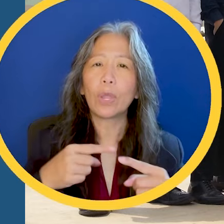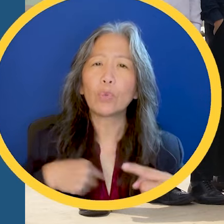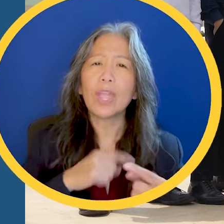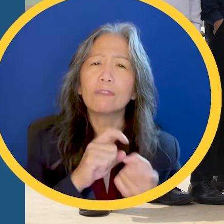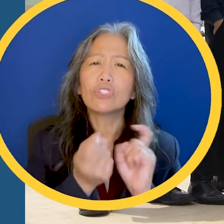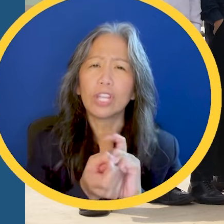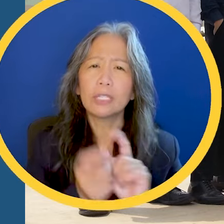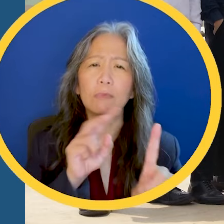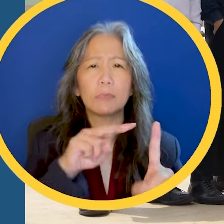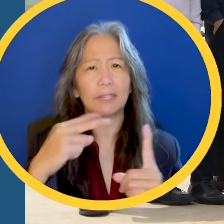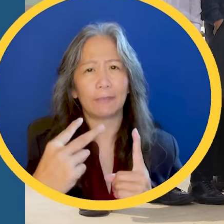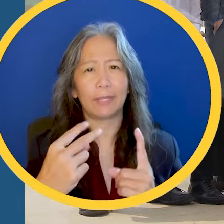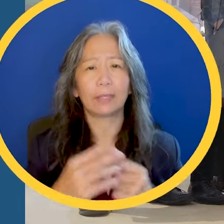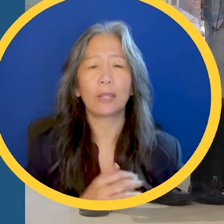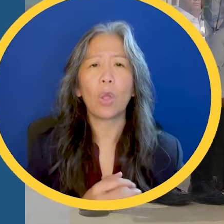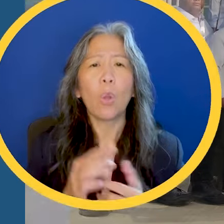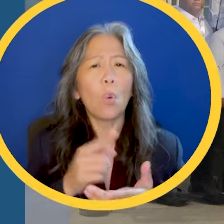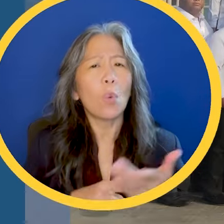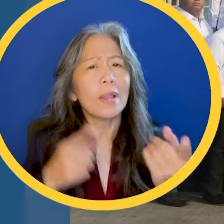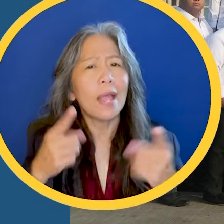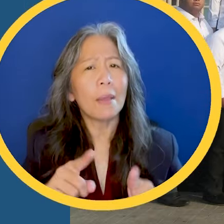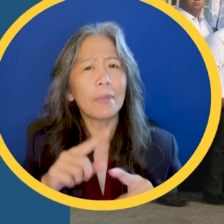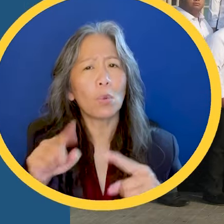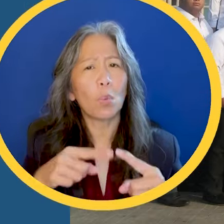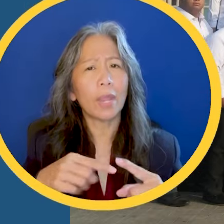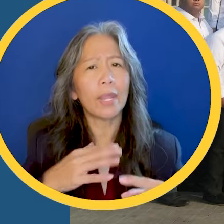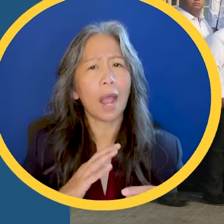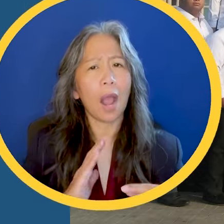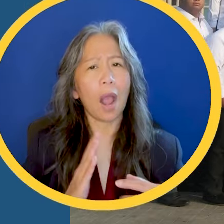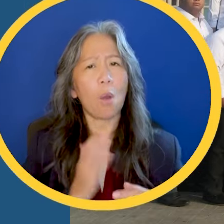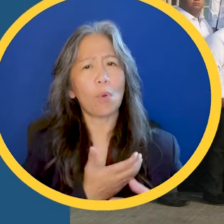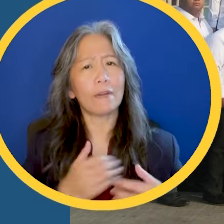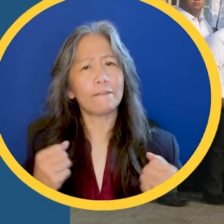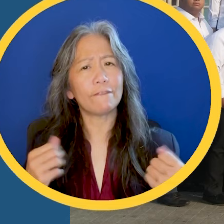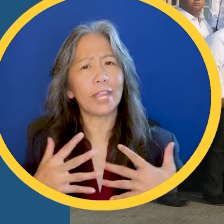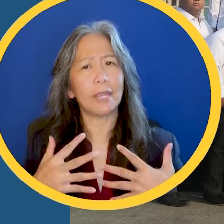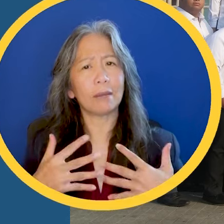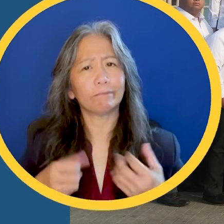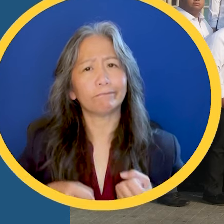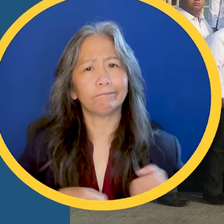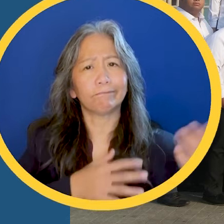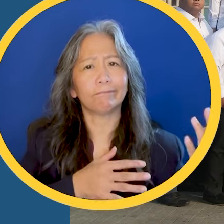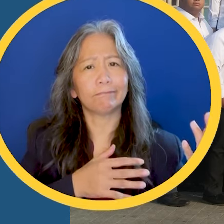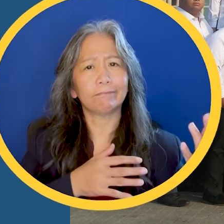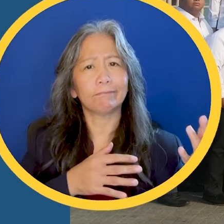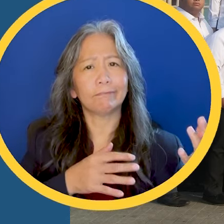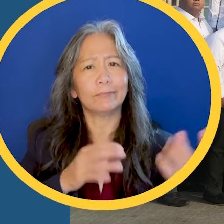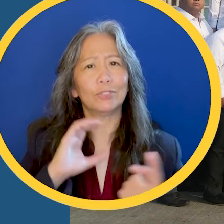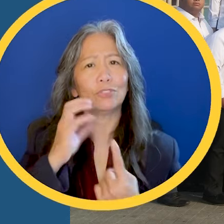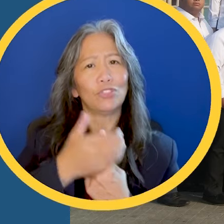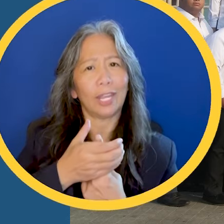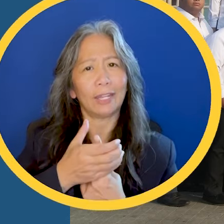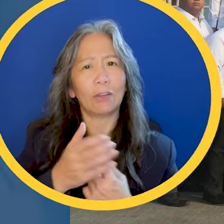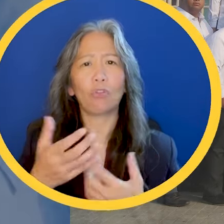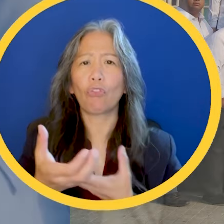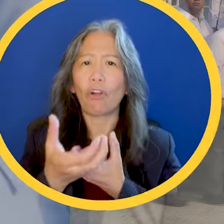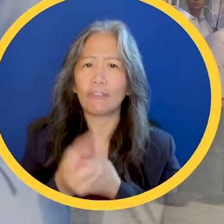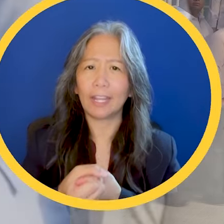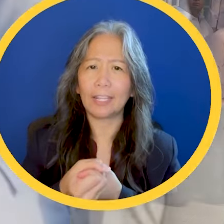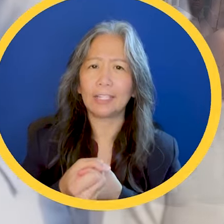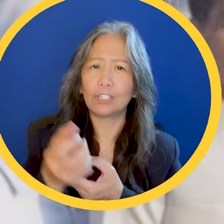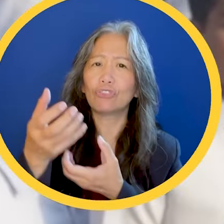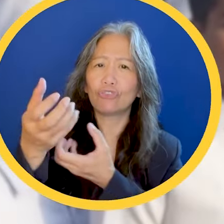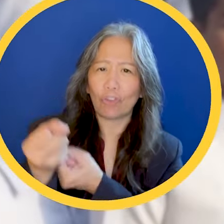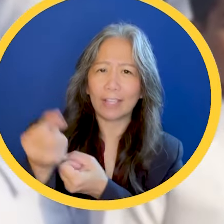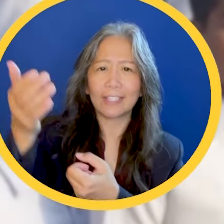we have a change in perspective. What happens when we put our fears away, when we replace fear with confidence and trust